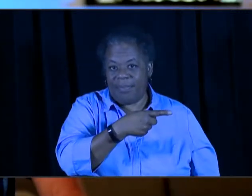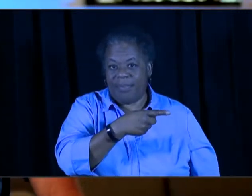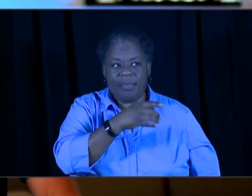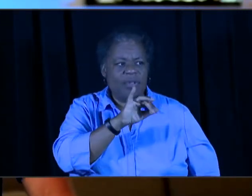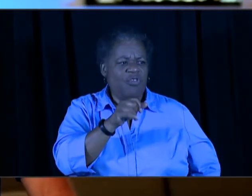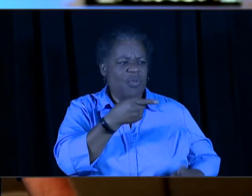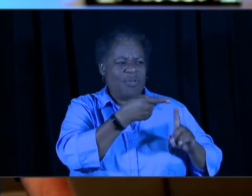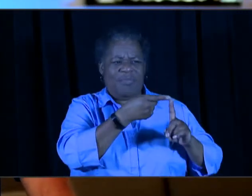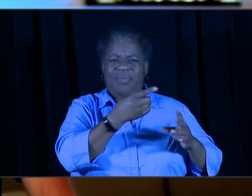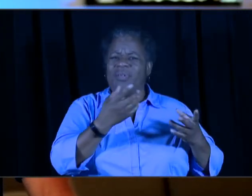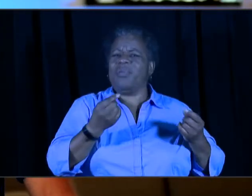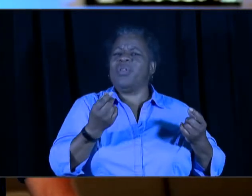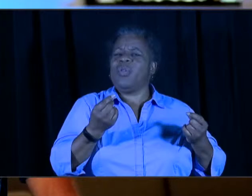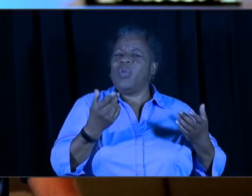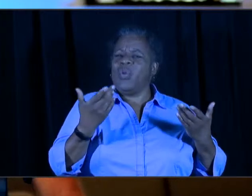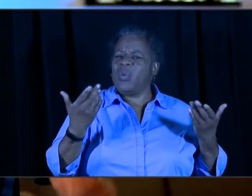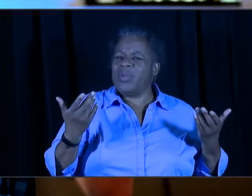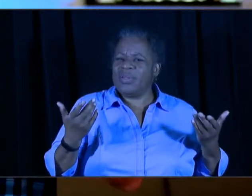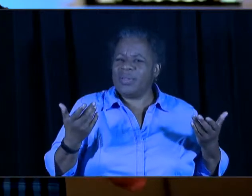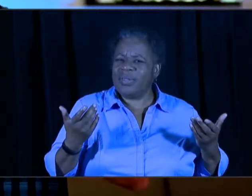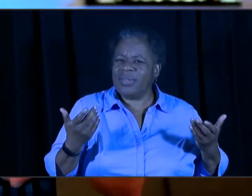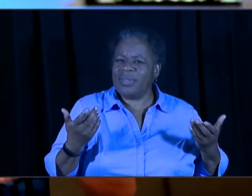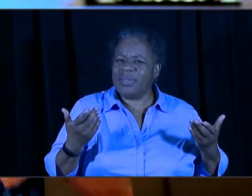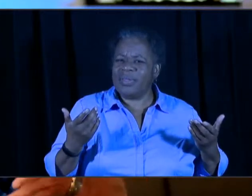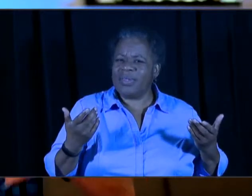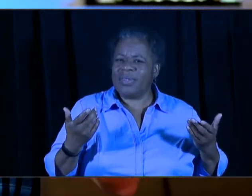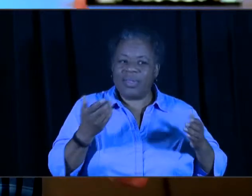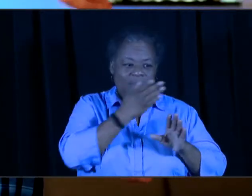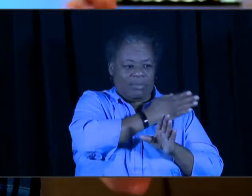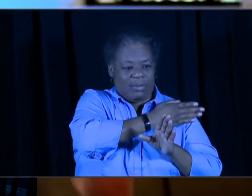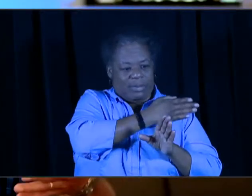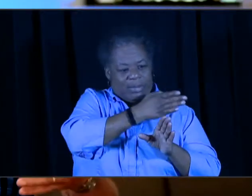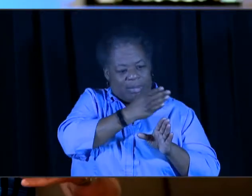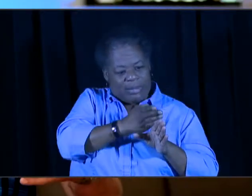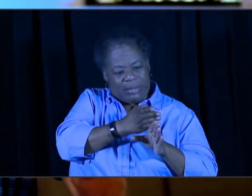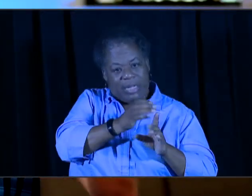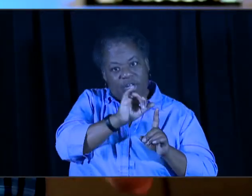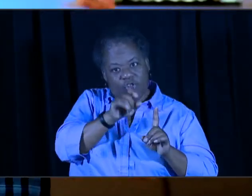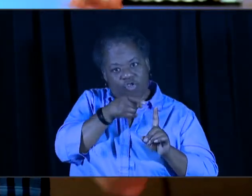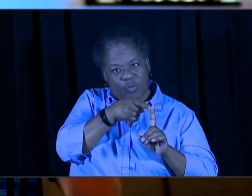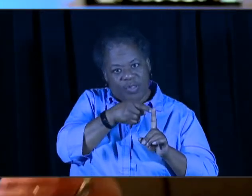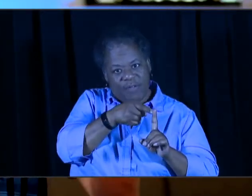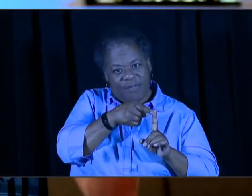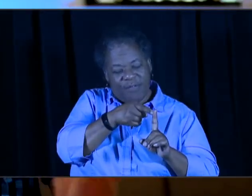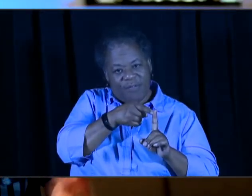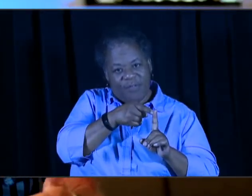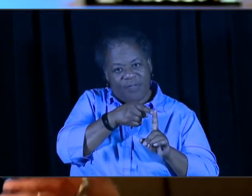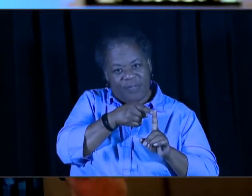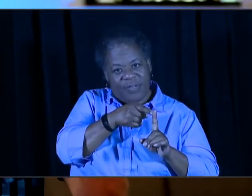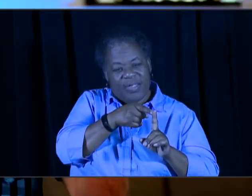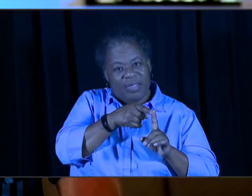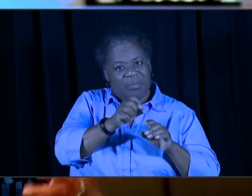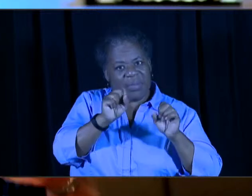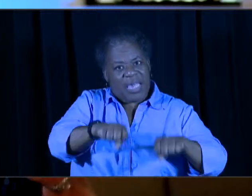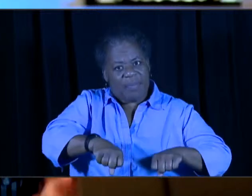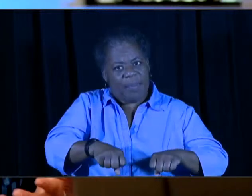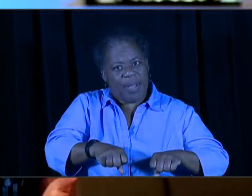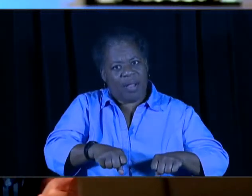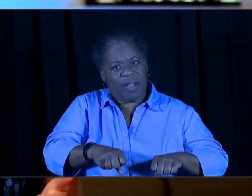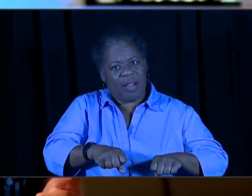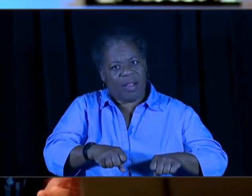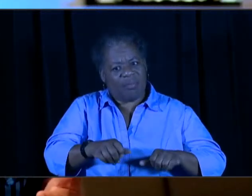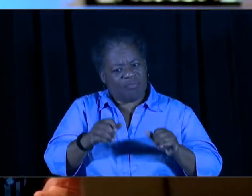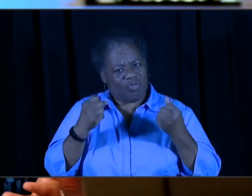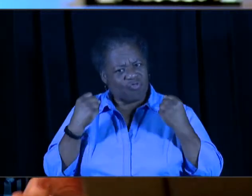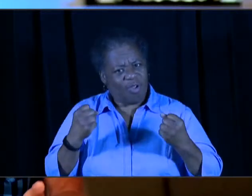Joseph supposed to do? Now, up until this moment, Joseph has always seemed to be entirely capable and